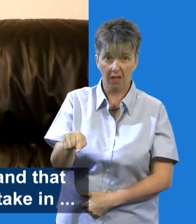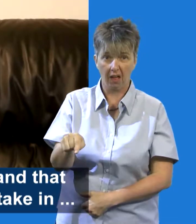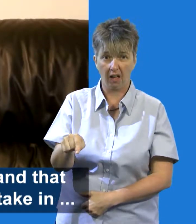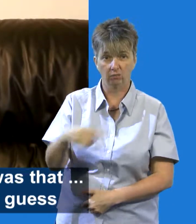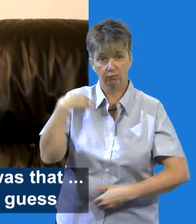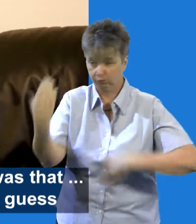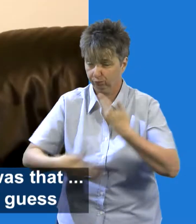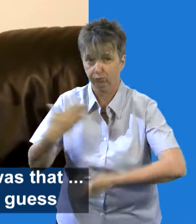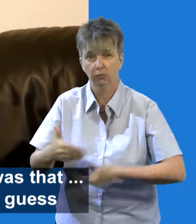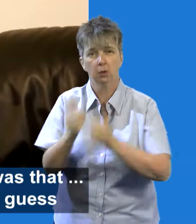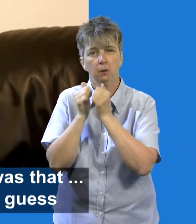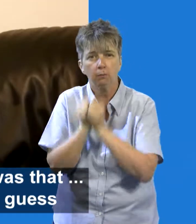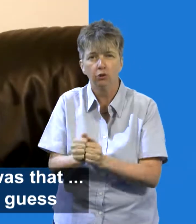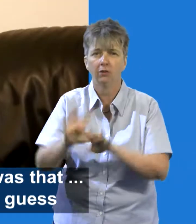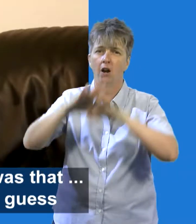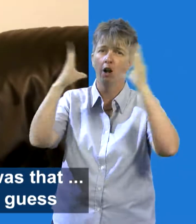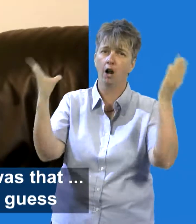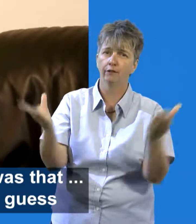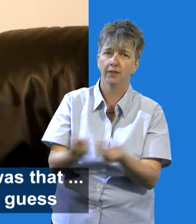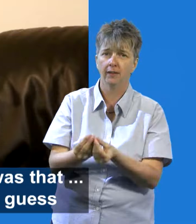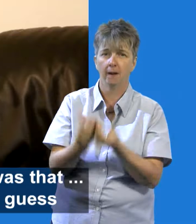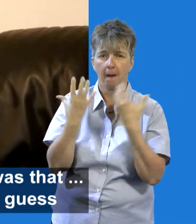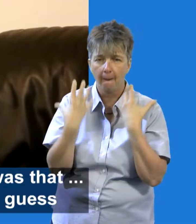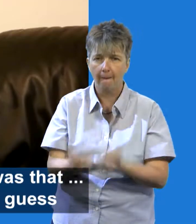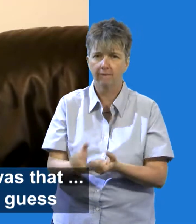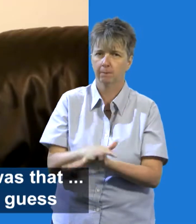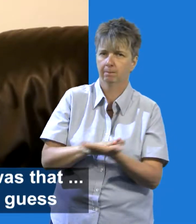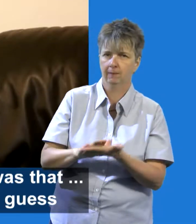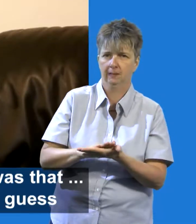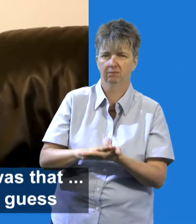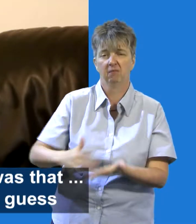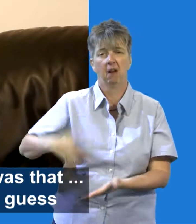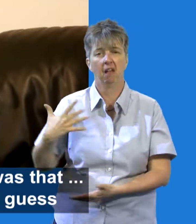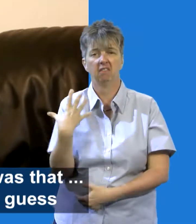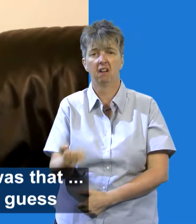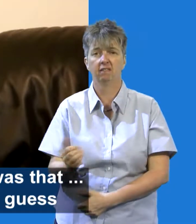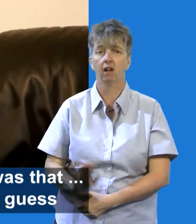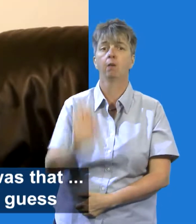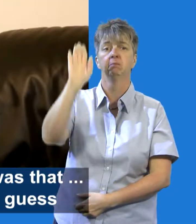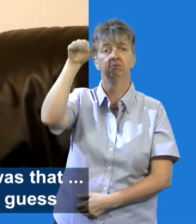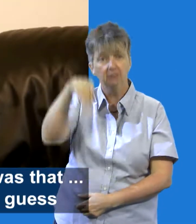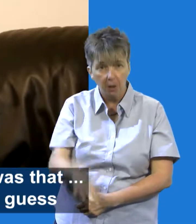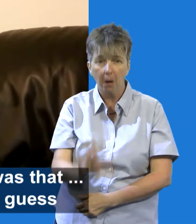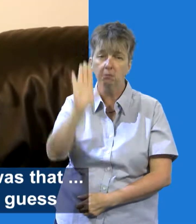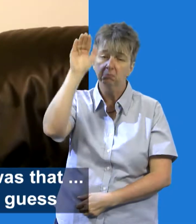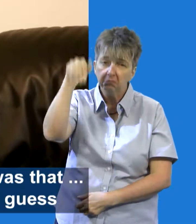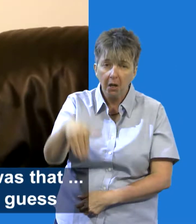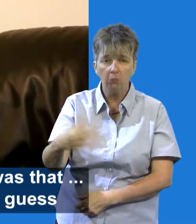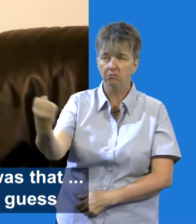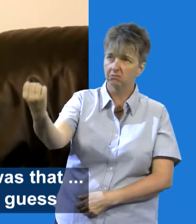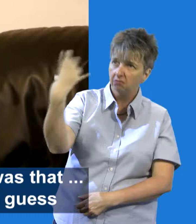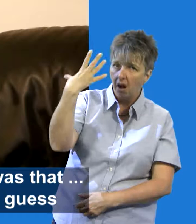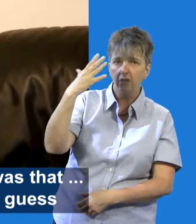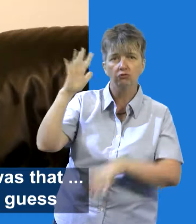take in. I guess the conclusion I came to was that, I don't